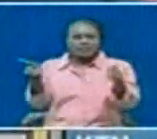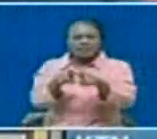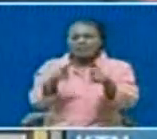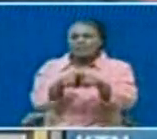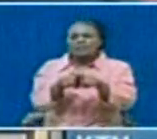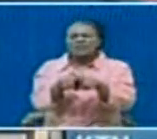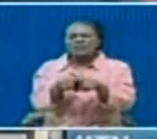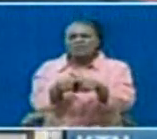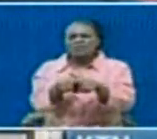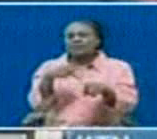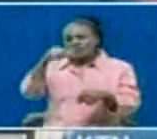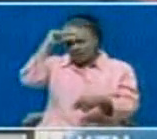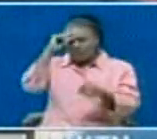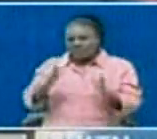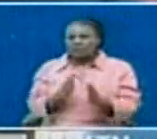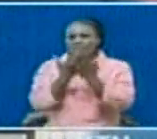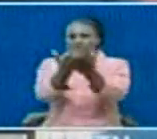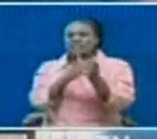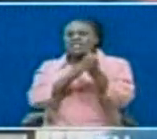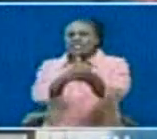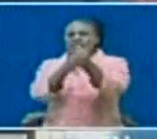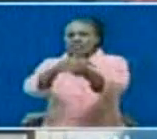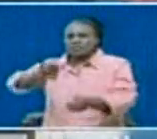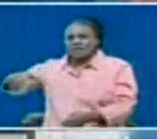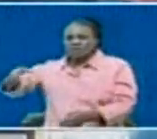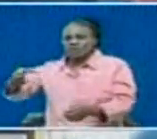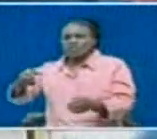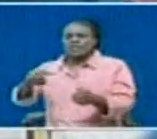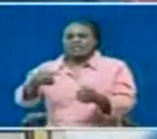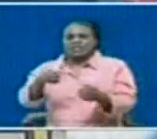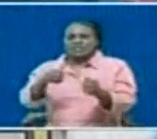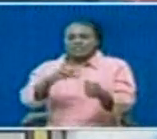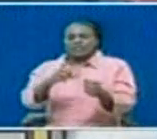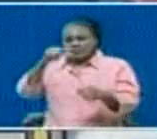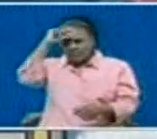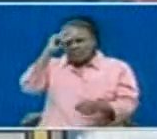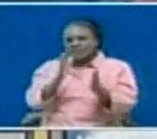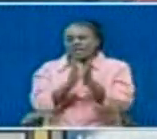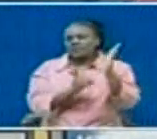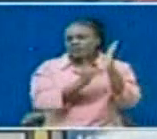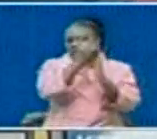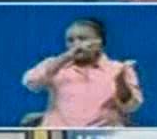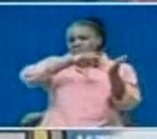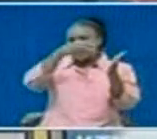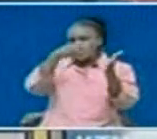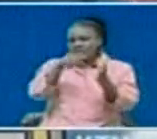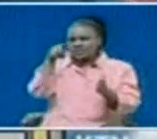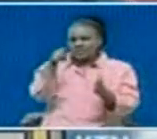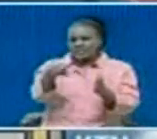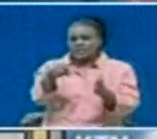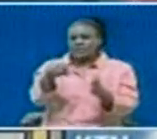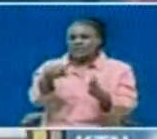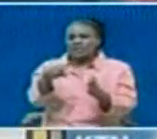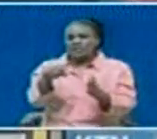in stating that the governor provides leadership in the county's governance and development. It is therefore gravely prejudicial